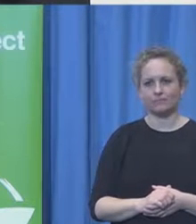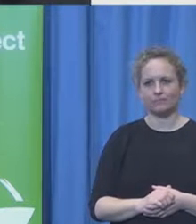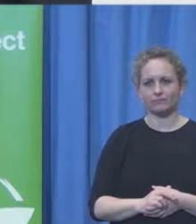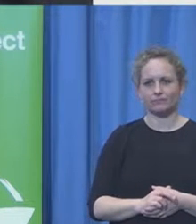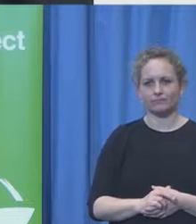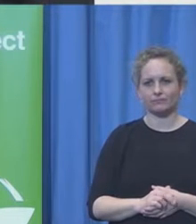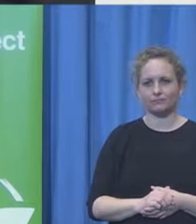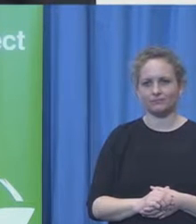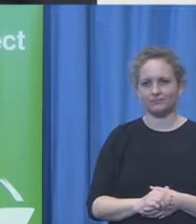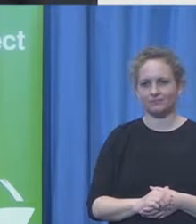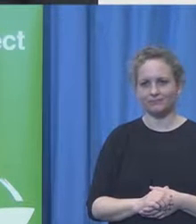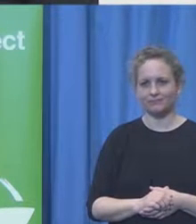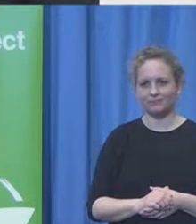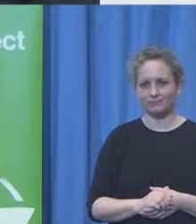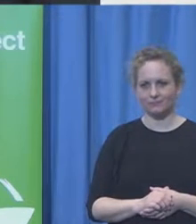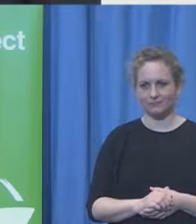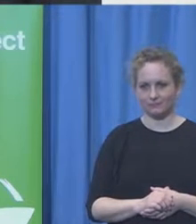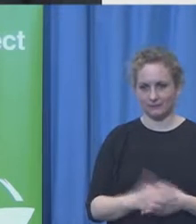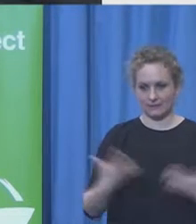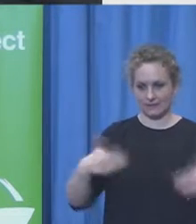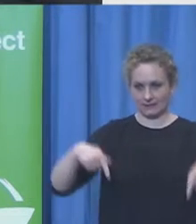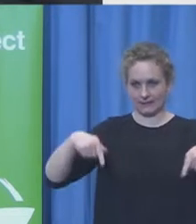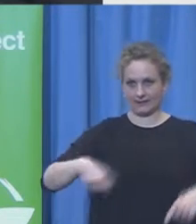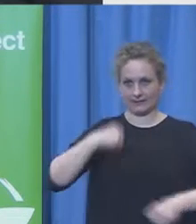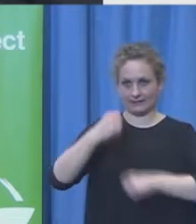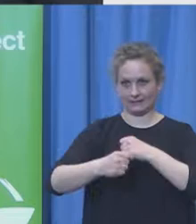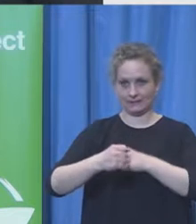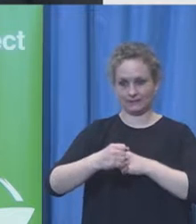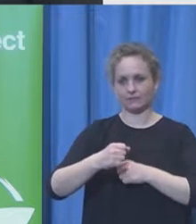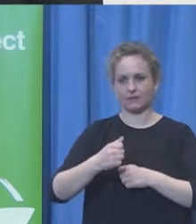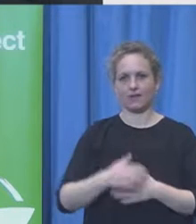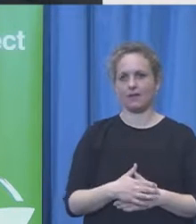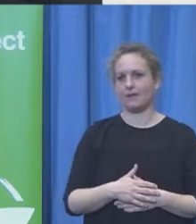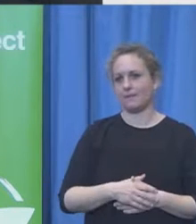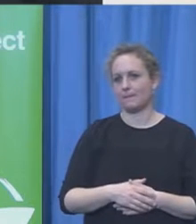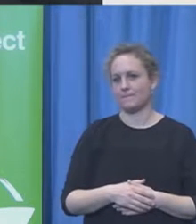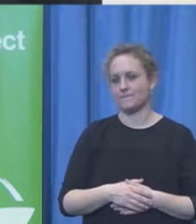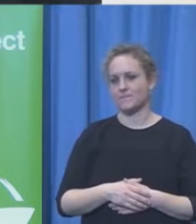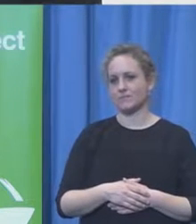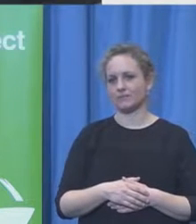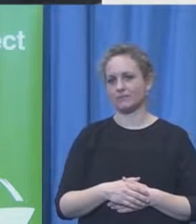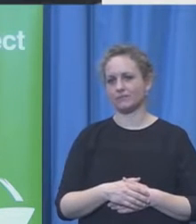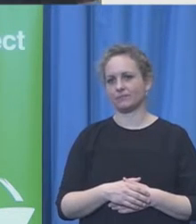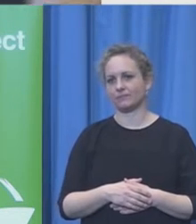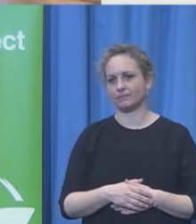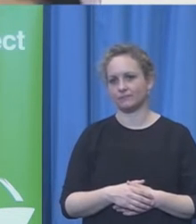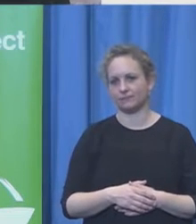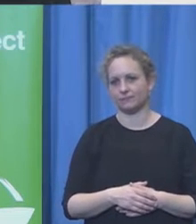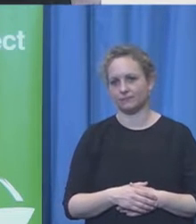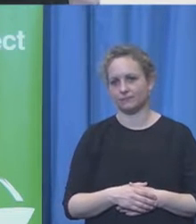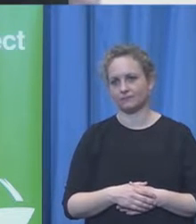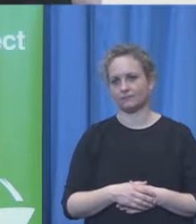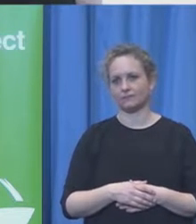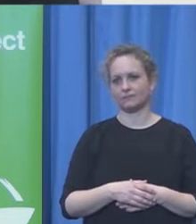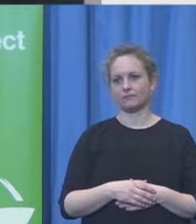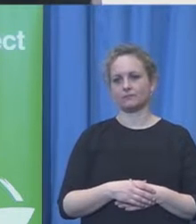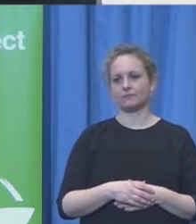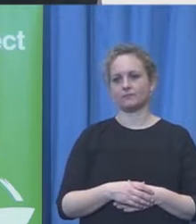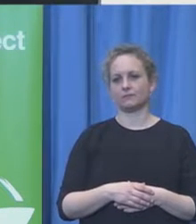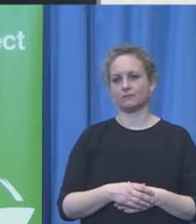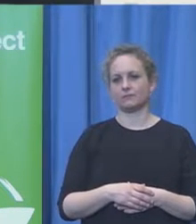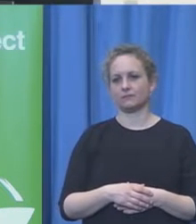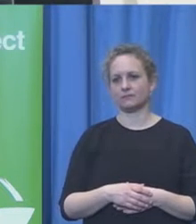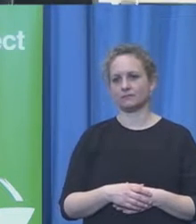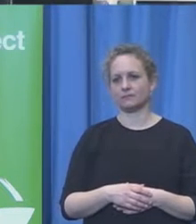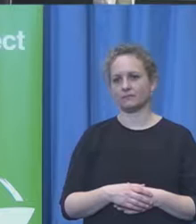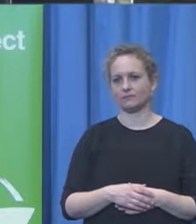2017, for all of 2016, and it's now actually at 6.2%. So Ireland has now over 2